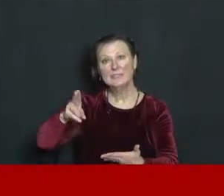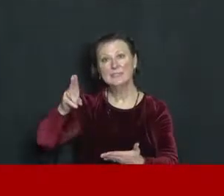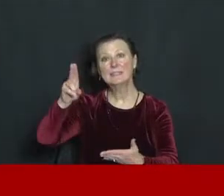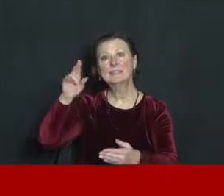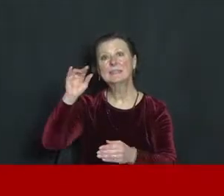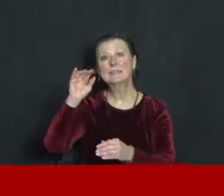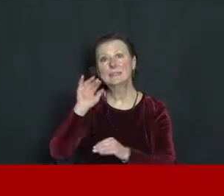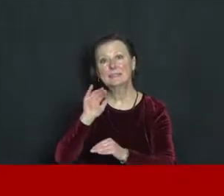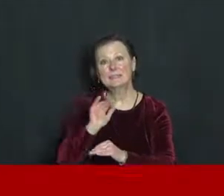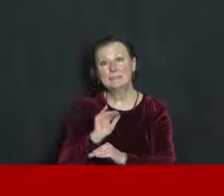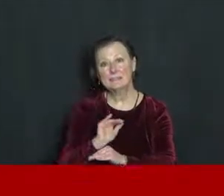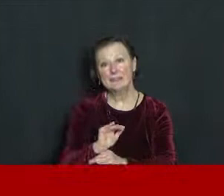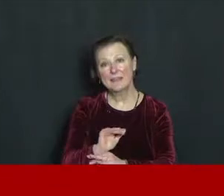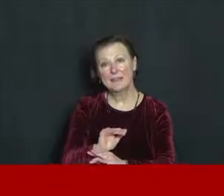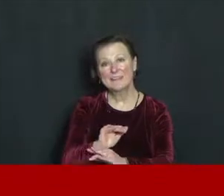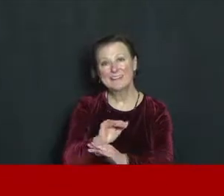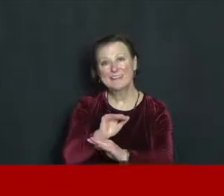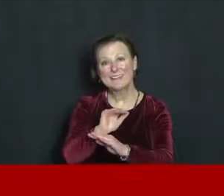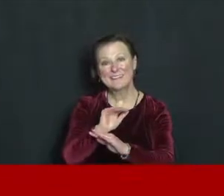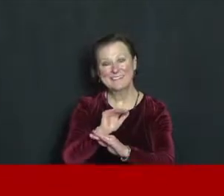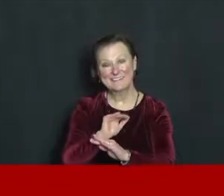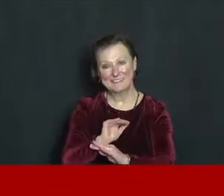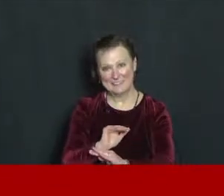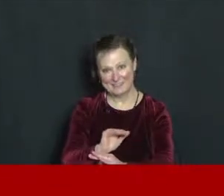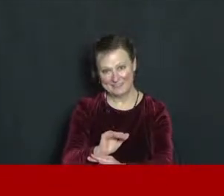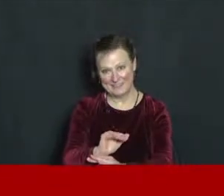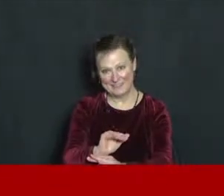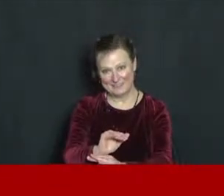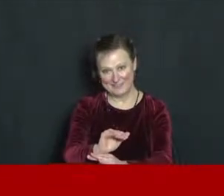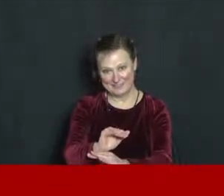holy night.